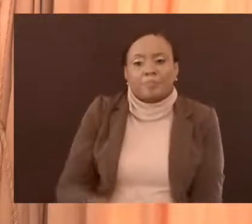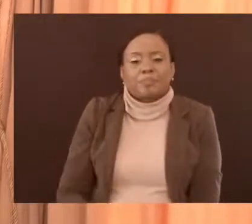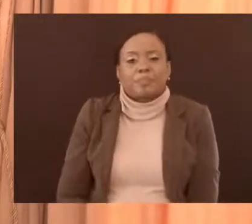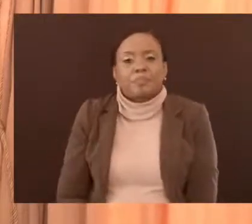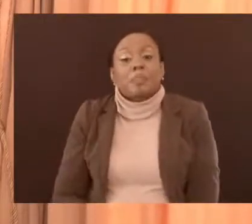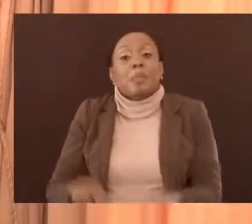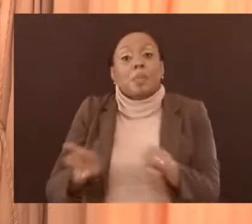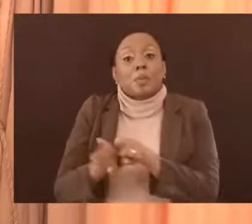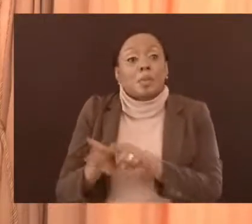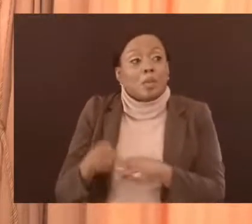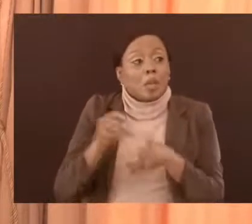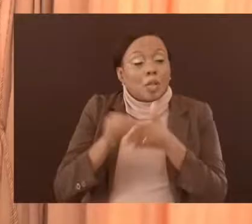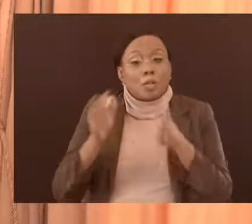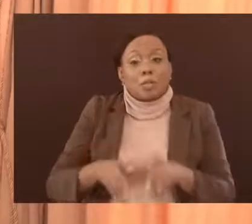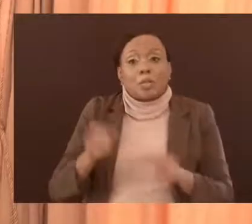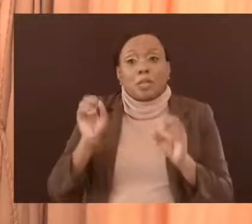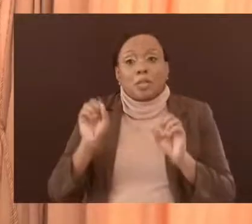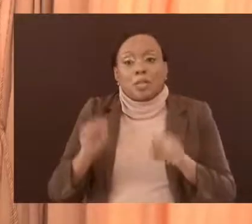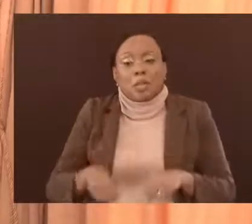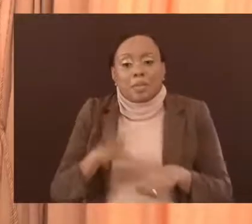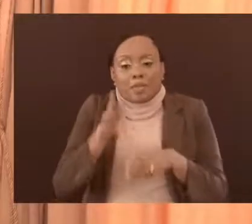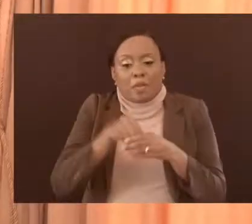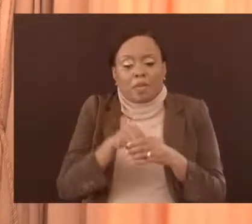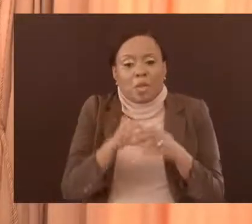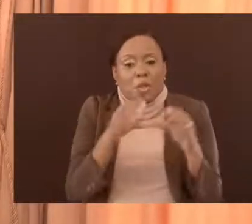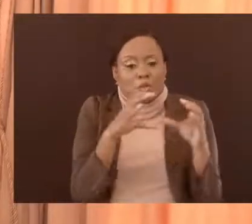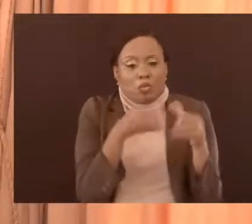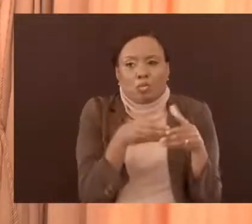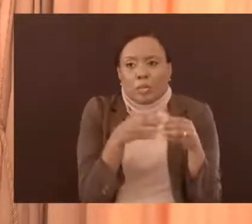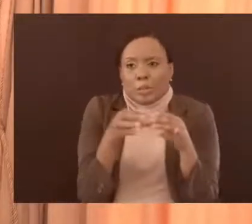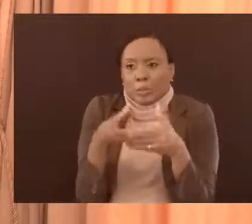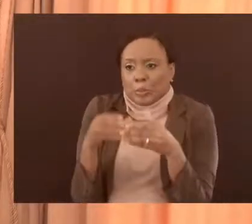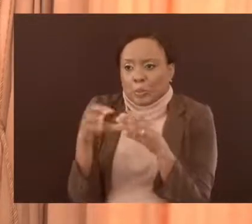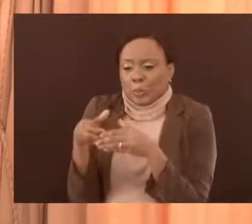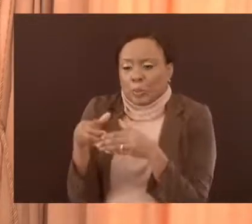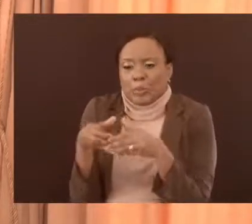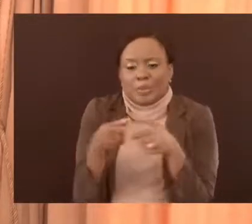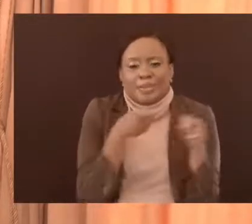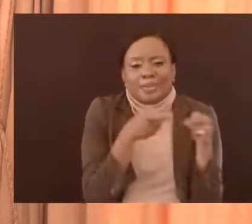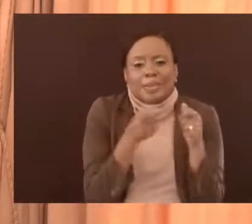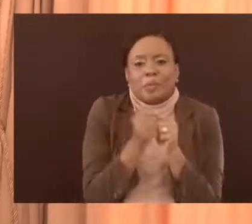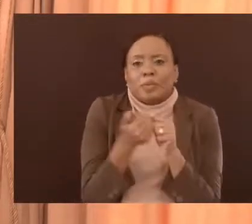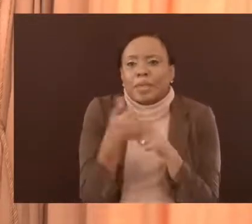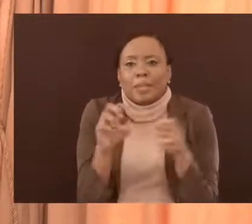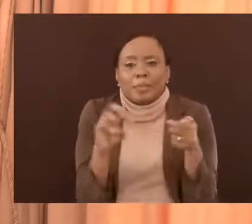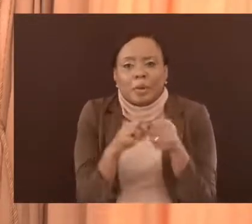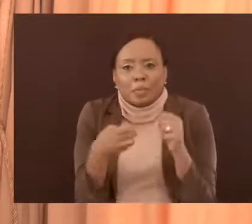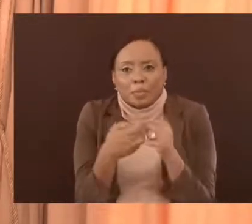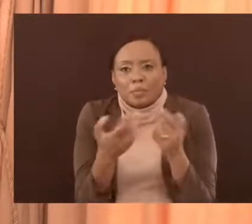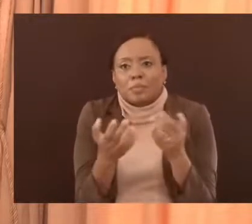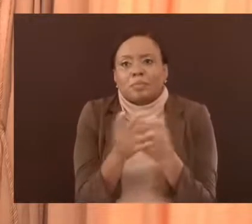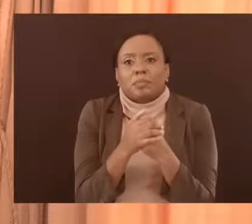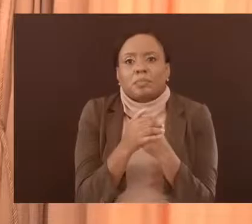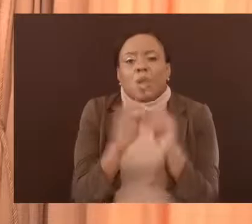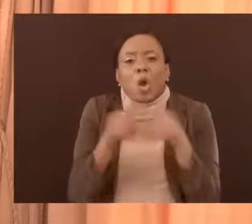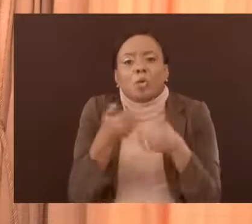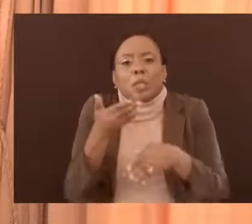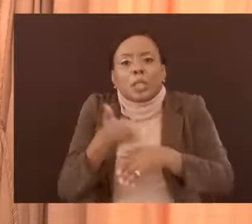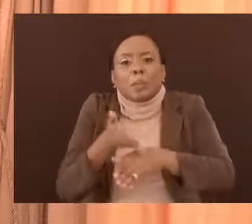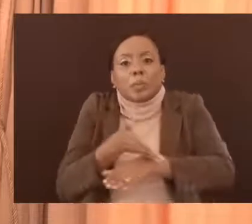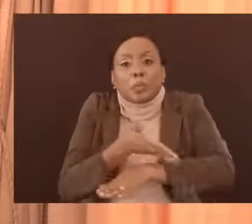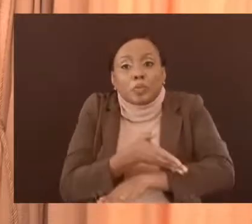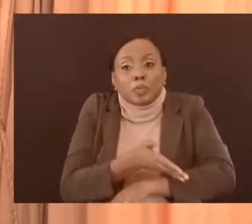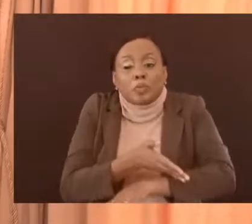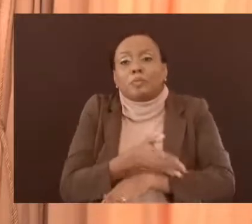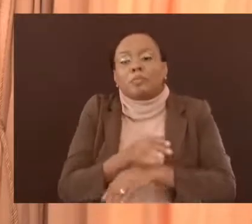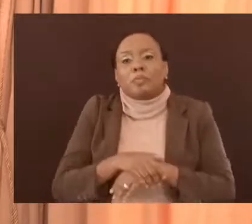groups that they can adequately address all deficits. As I said before, it's about ensuring that we teach